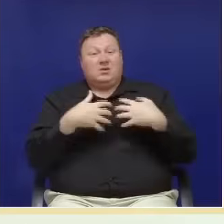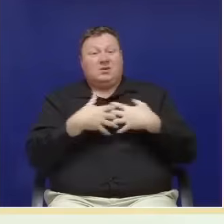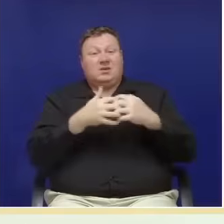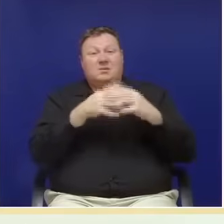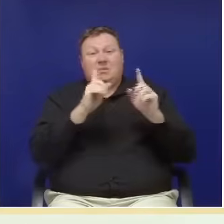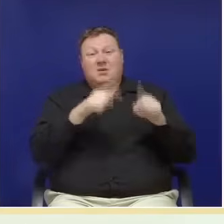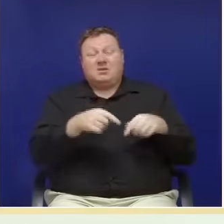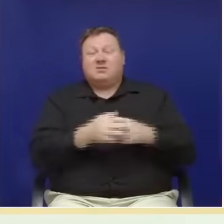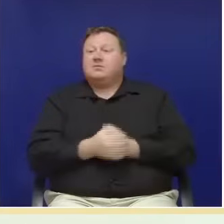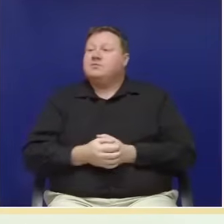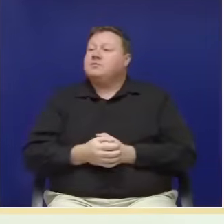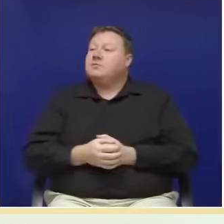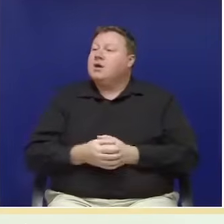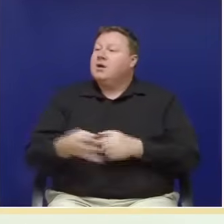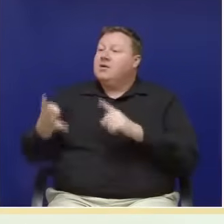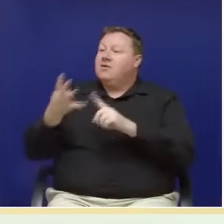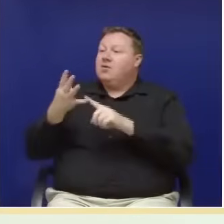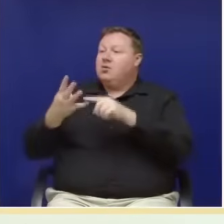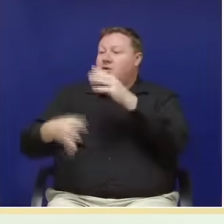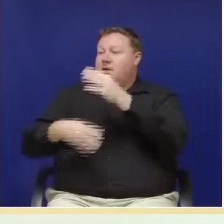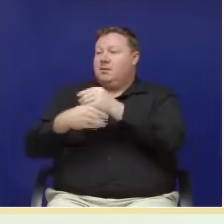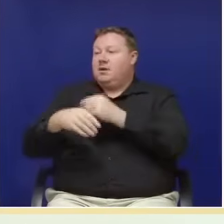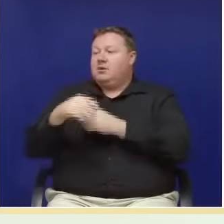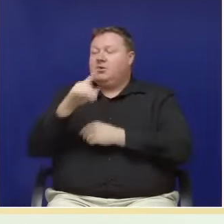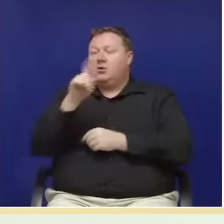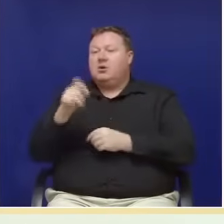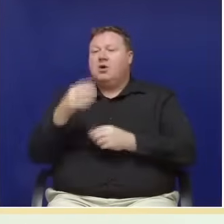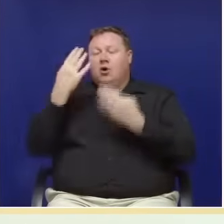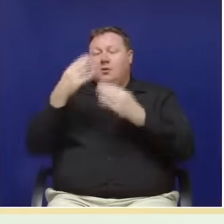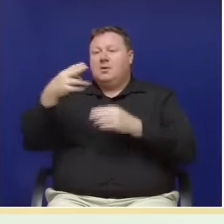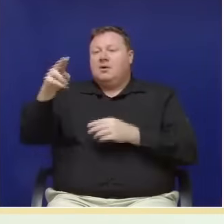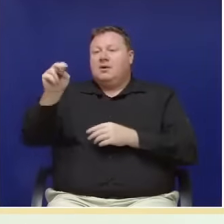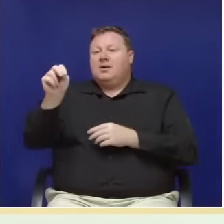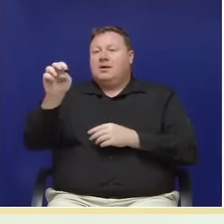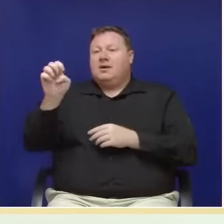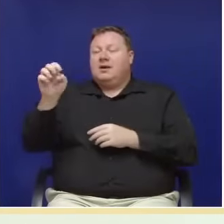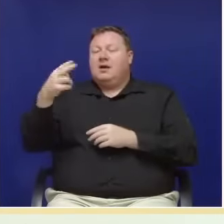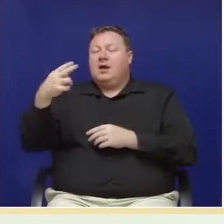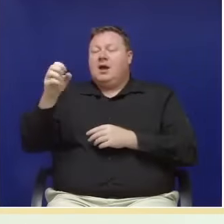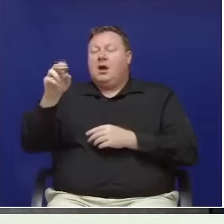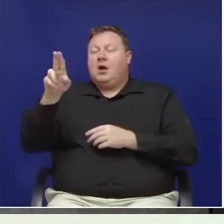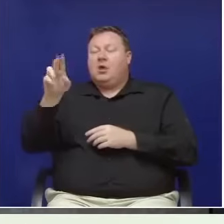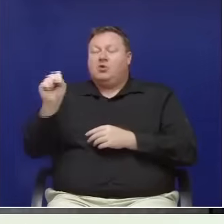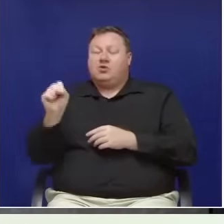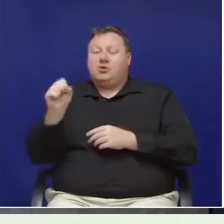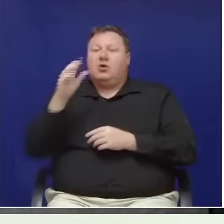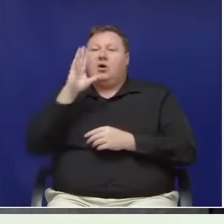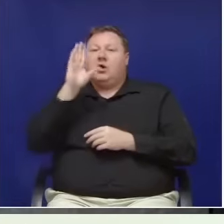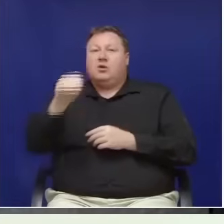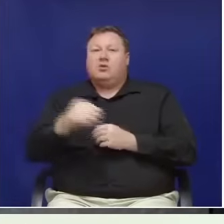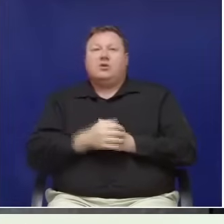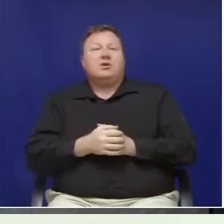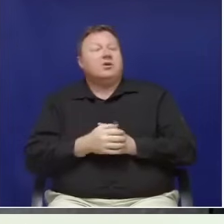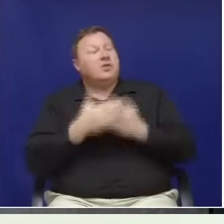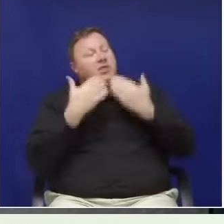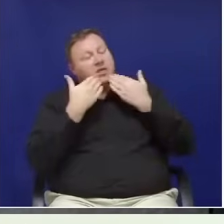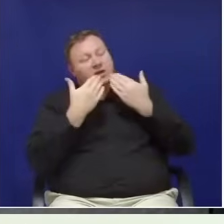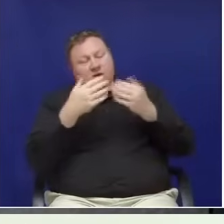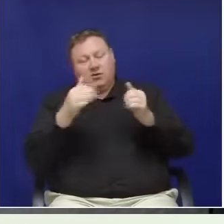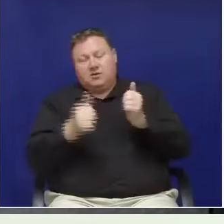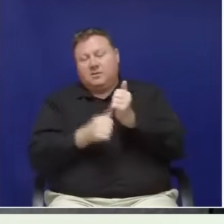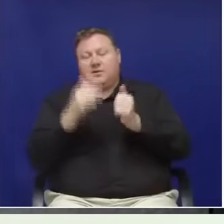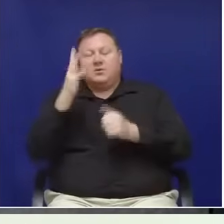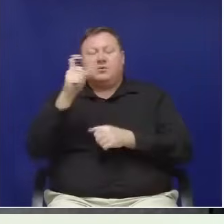fourth supplementary question will be asked by the Honourable Niehaus. Thank you, Honourable Deputy Speaker. Honourable